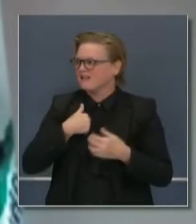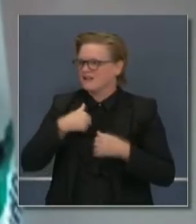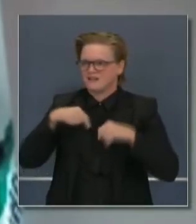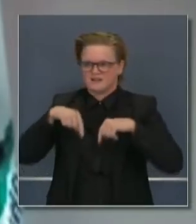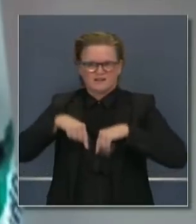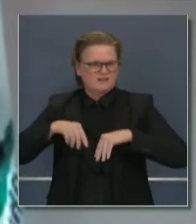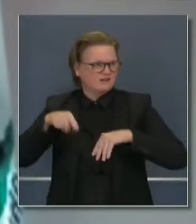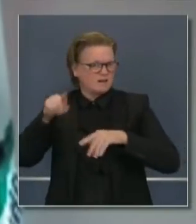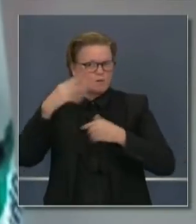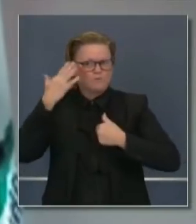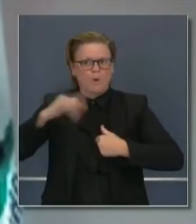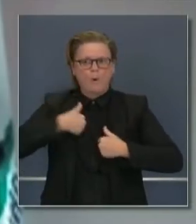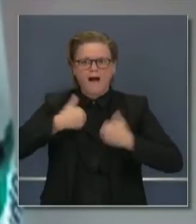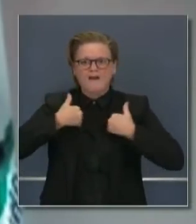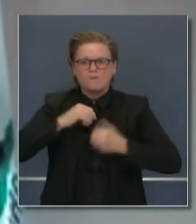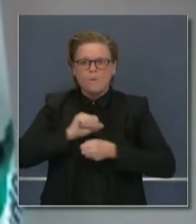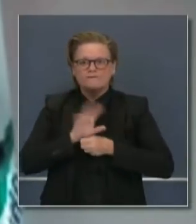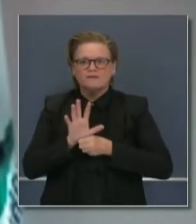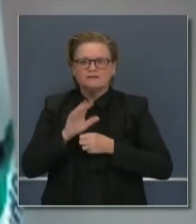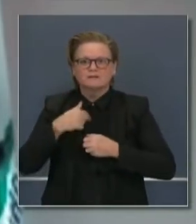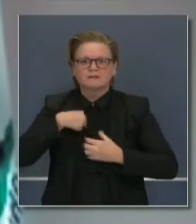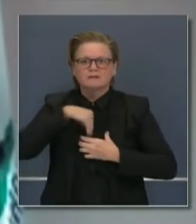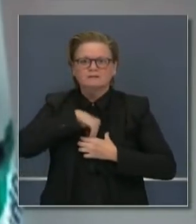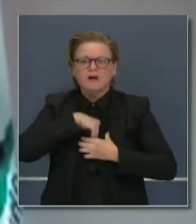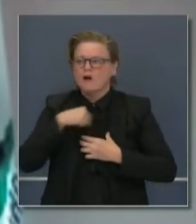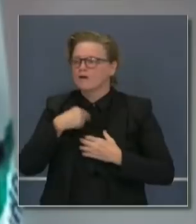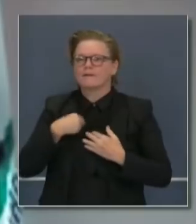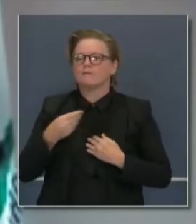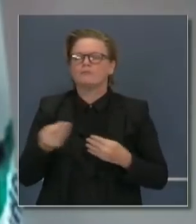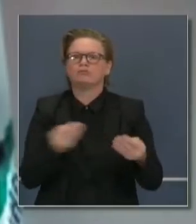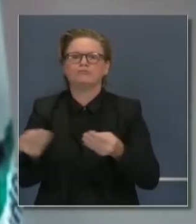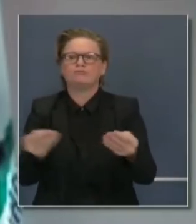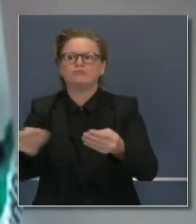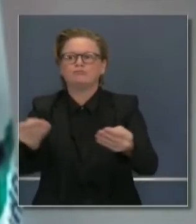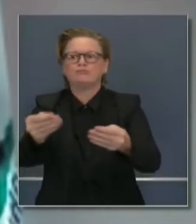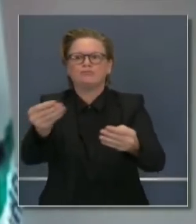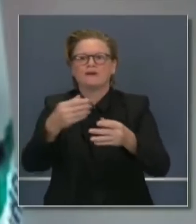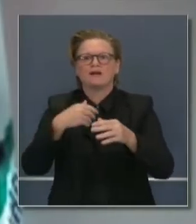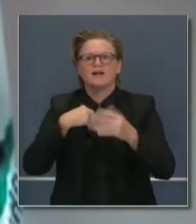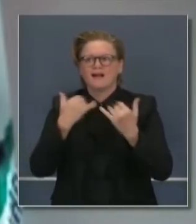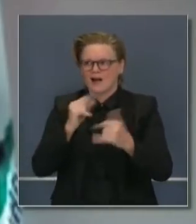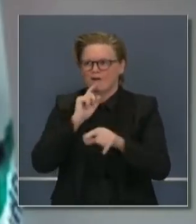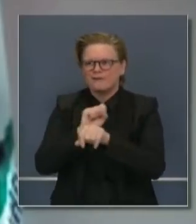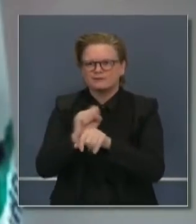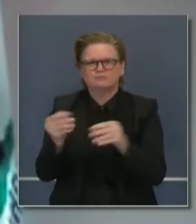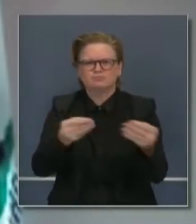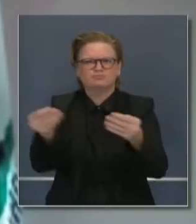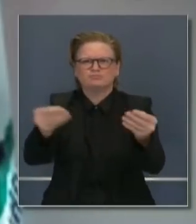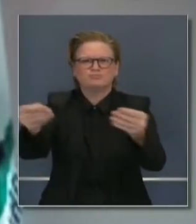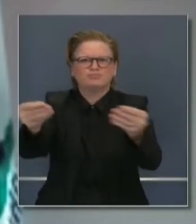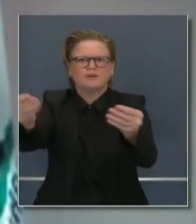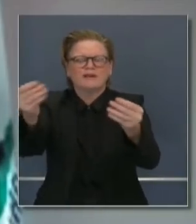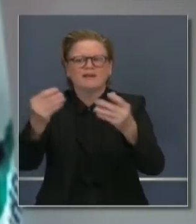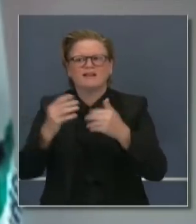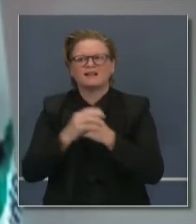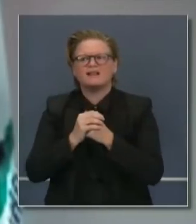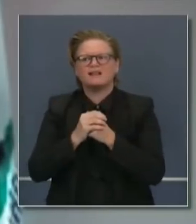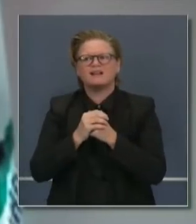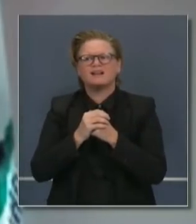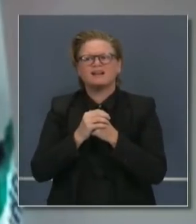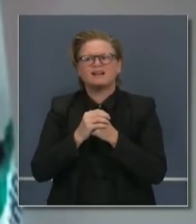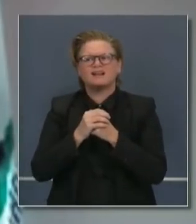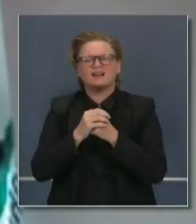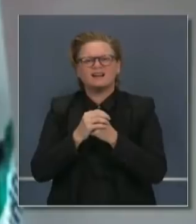way that viruses, respiratory viruses in particular, transmit. So this is one important tool to